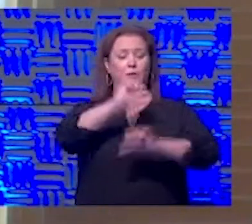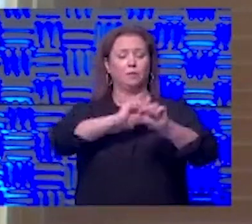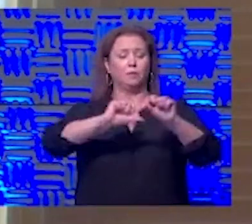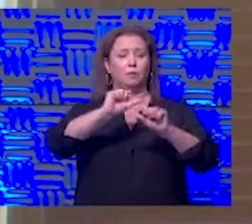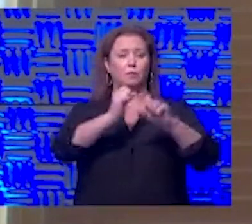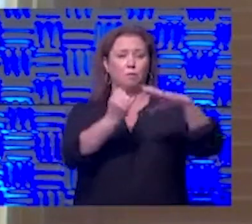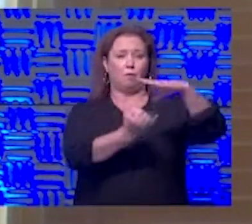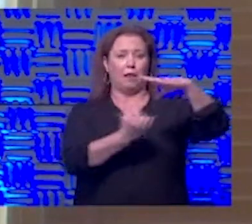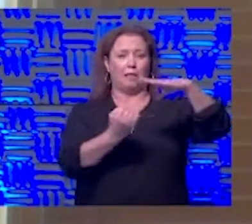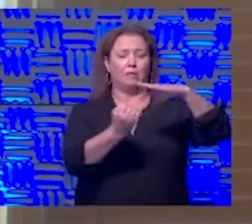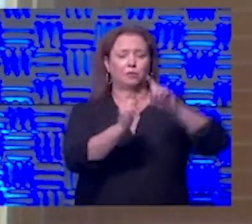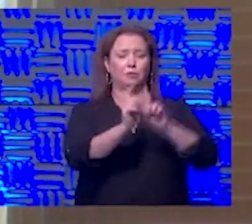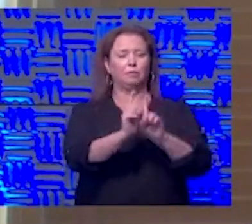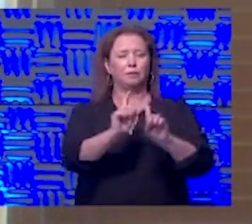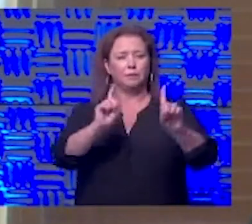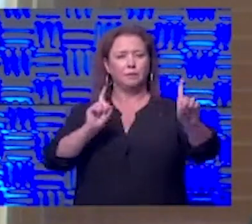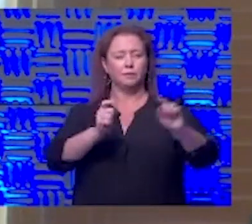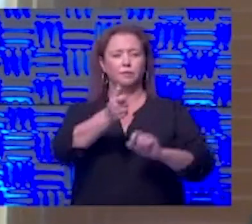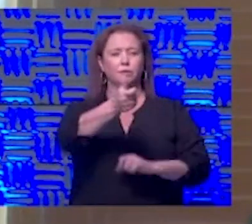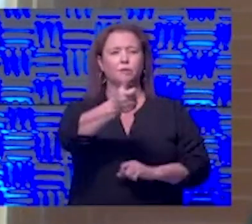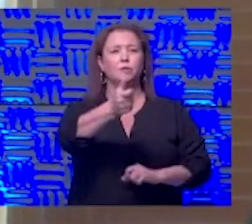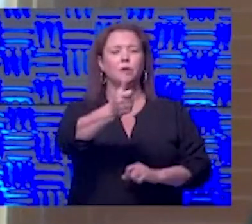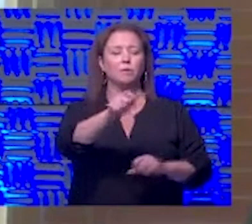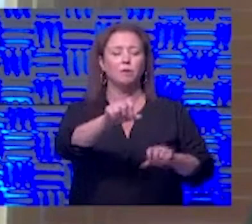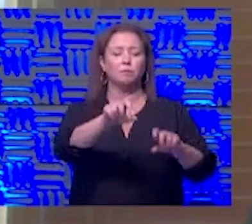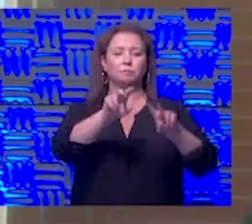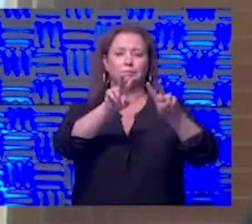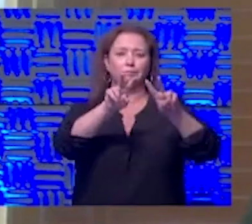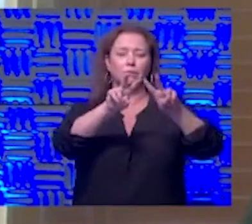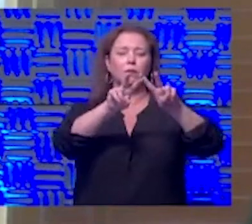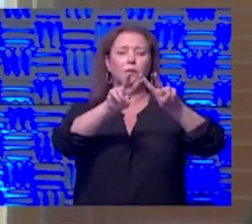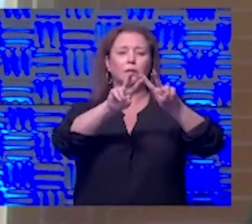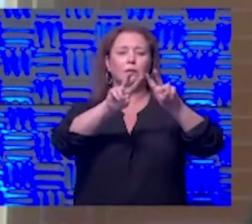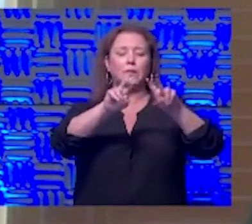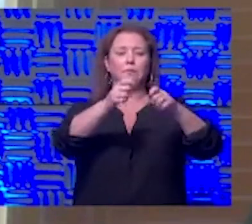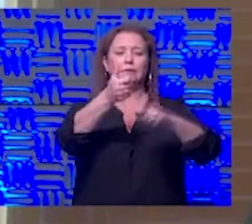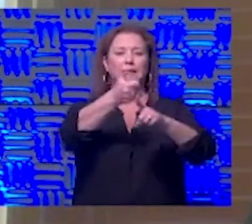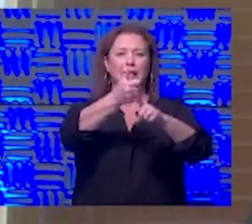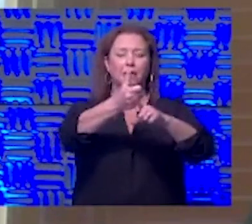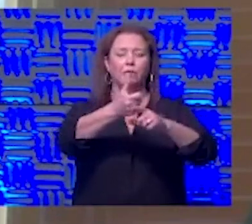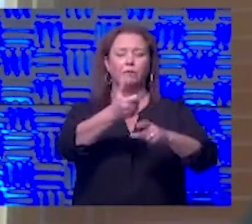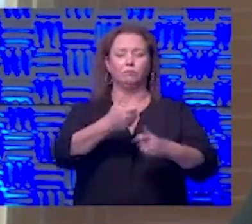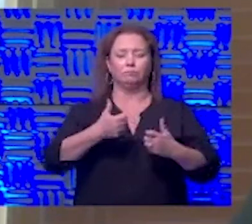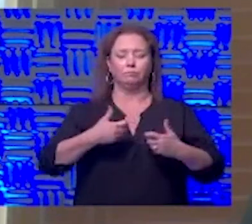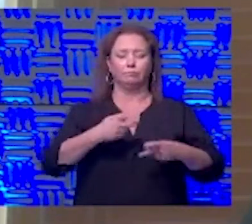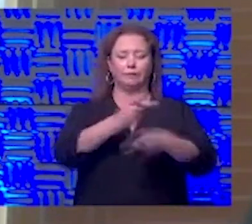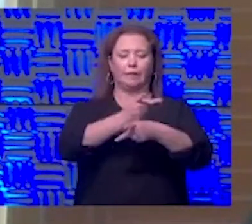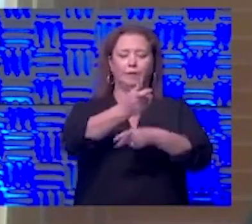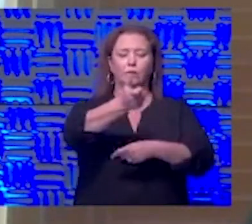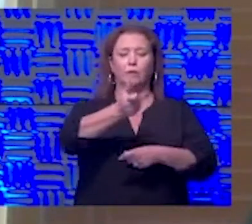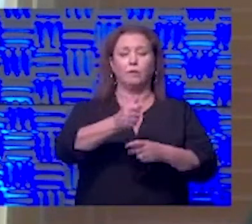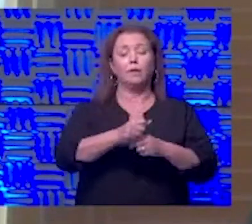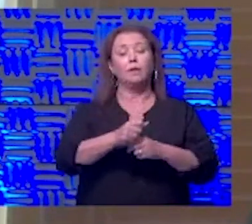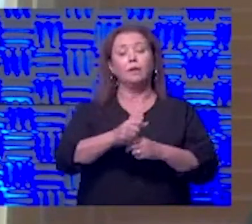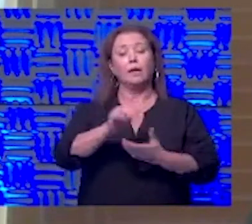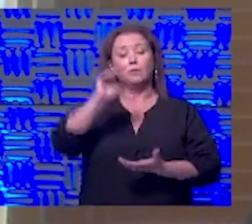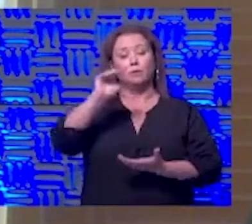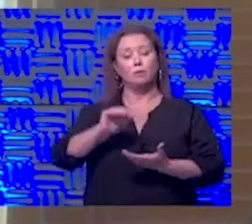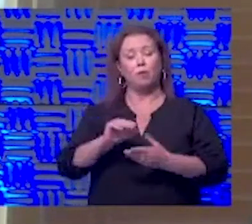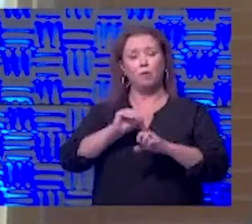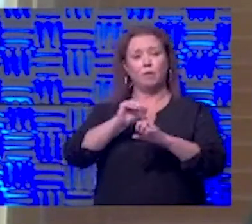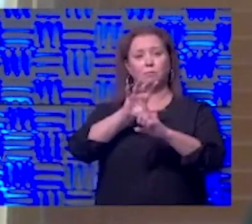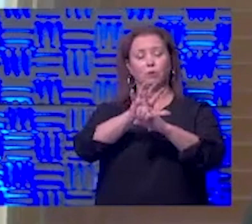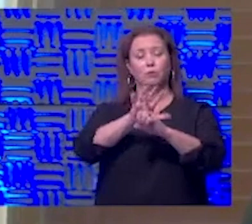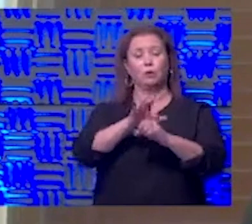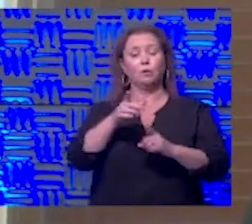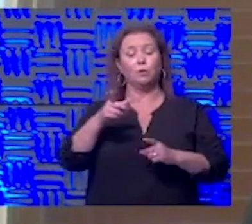and really distancing yourself, watching your own health. And then you perhaps, may expose that loved one. Now, when